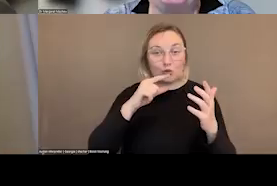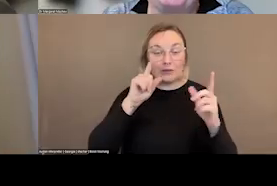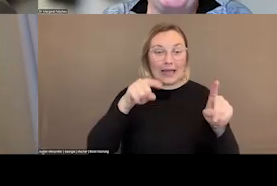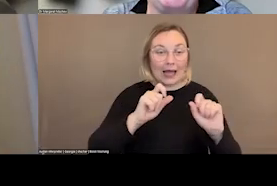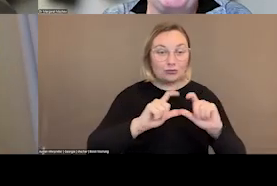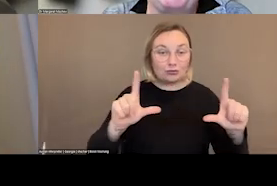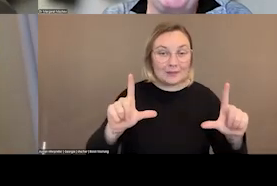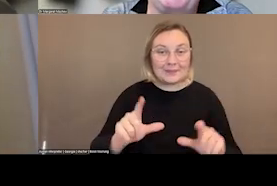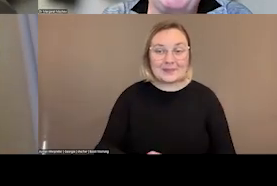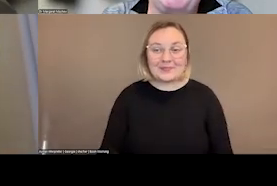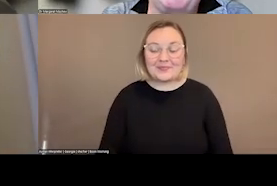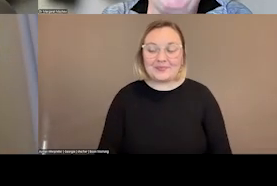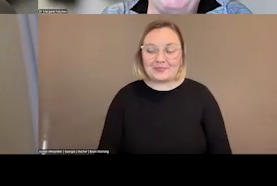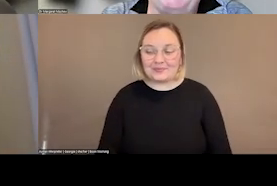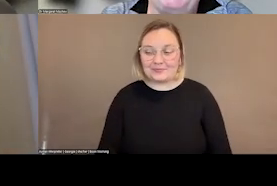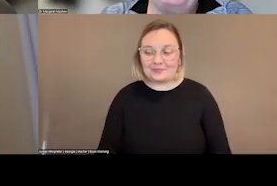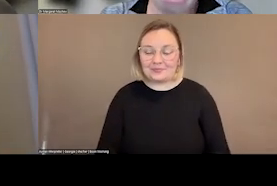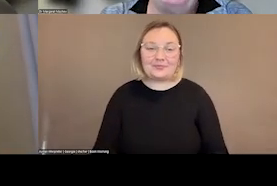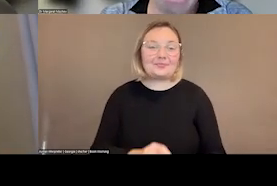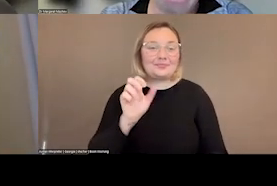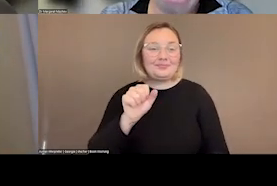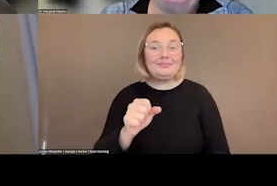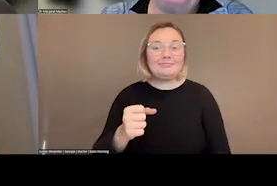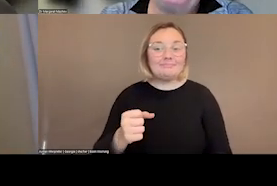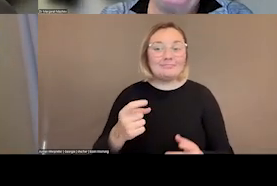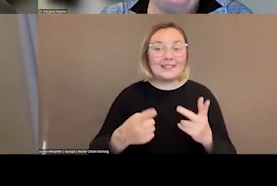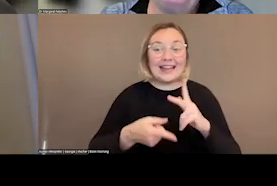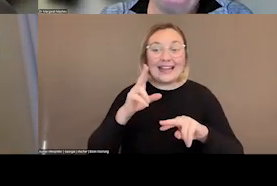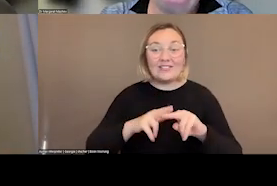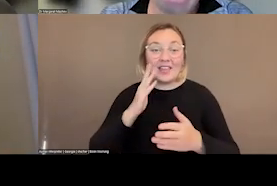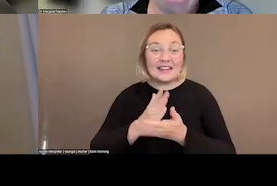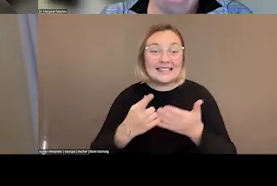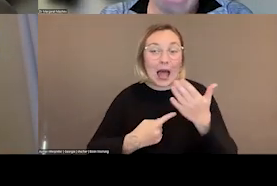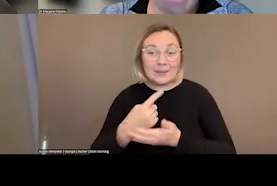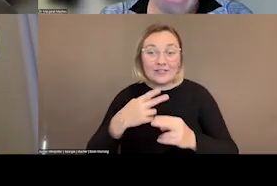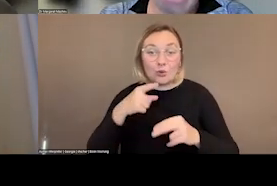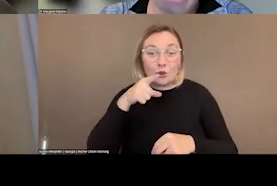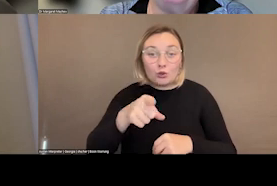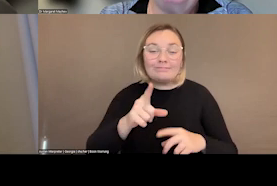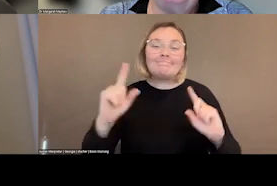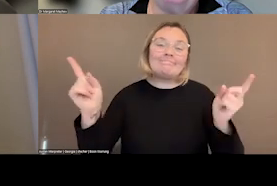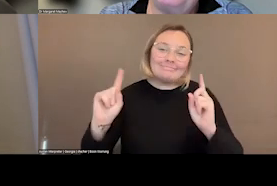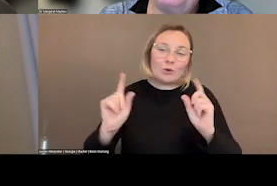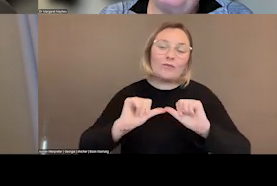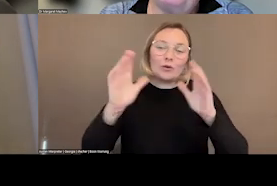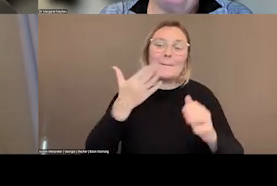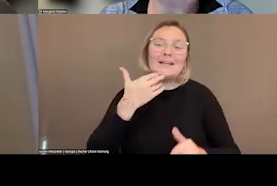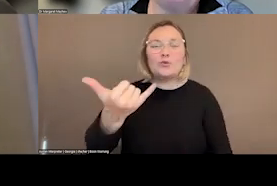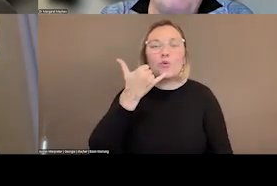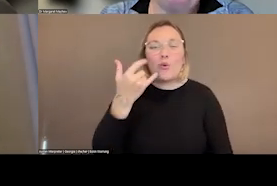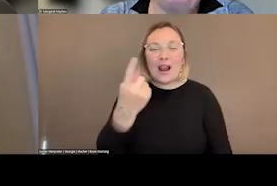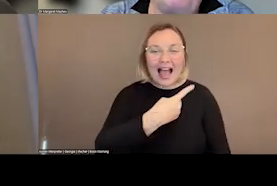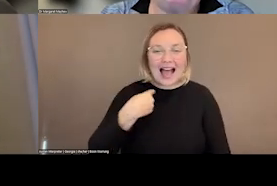screen. and just quietly, if that does happen to you, of course, our recommendation is please call us and